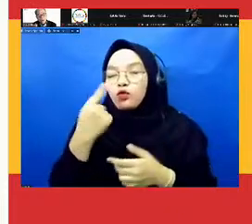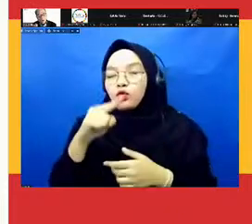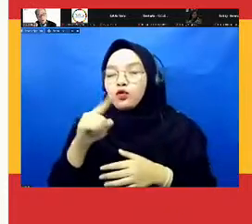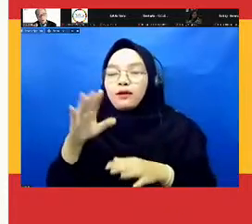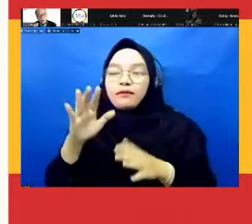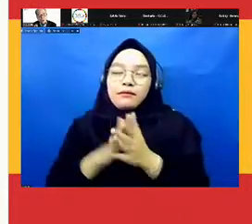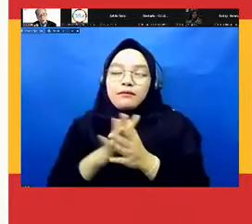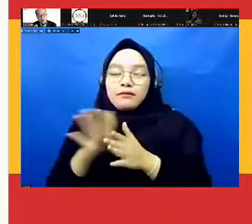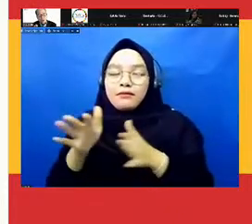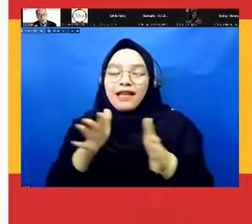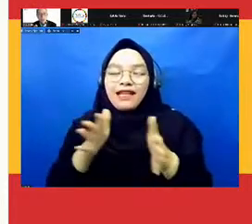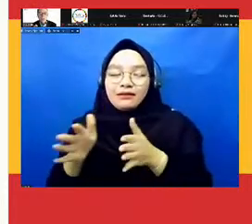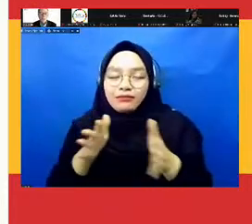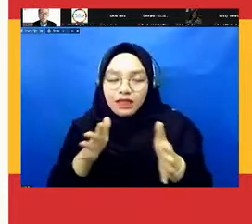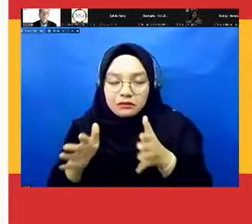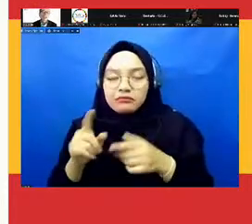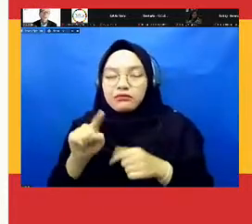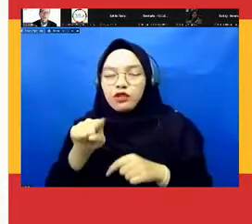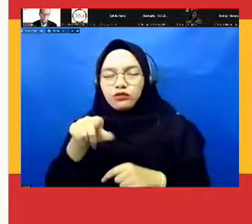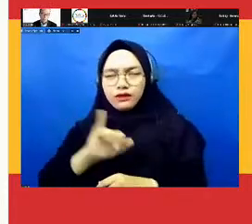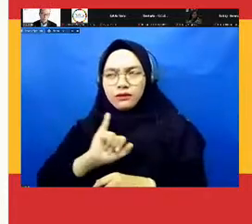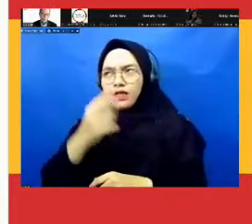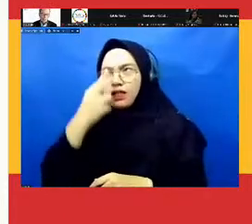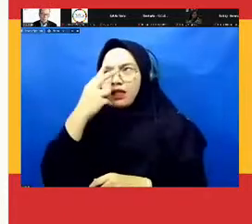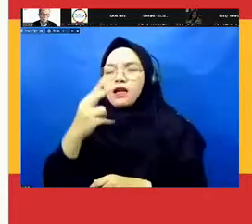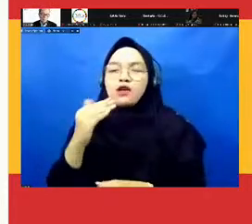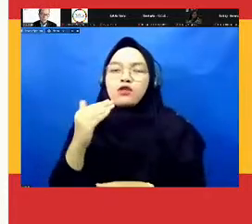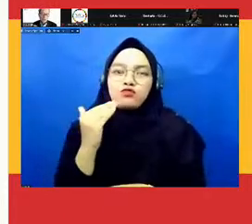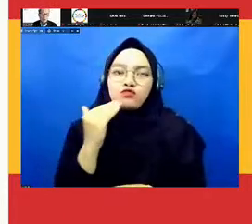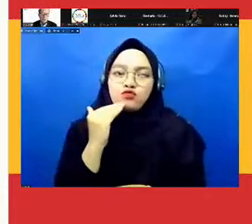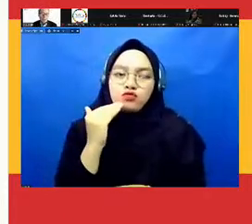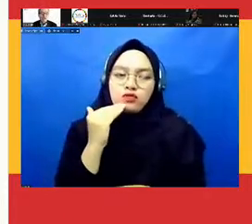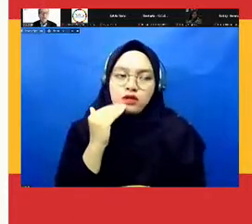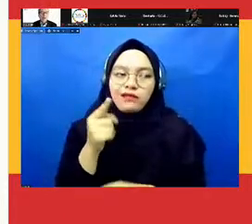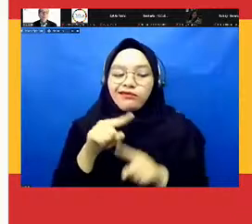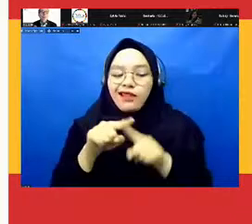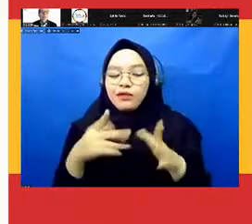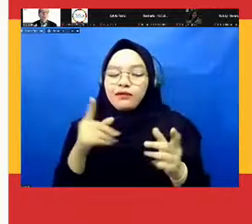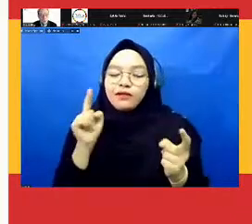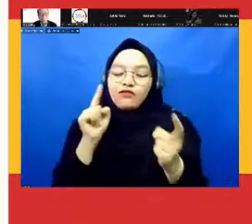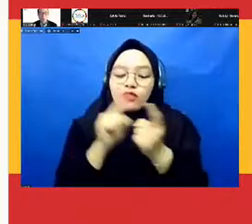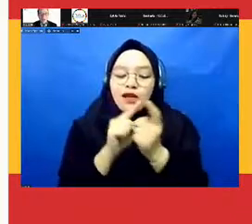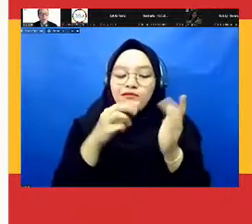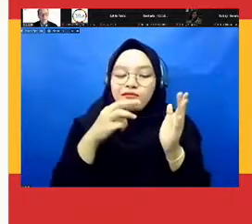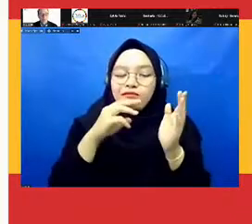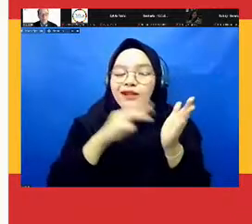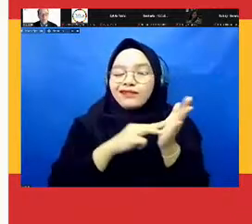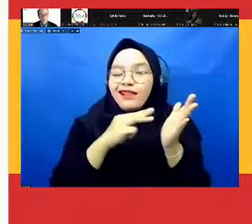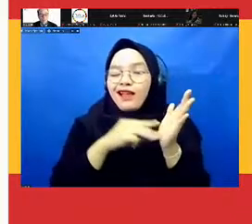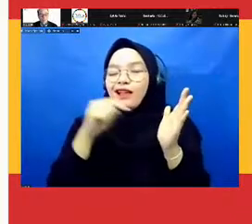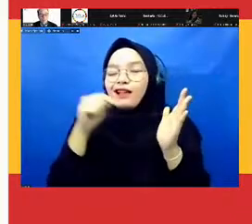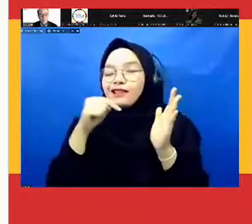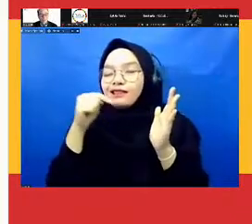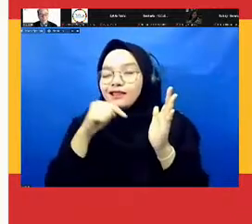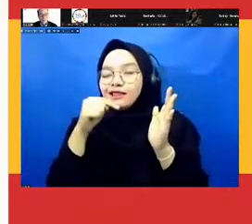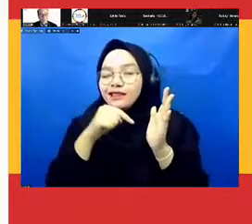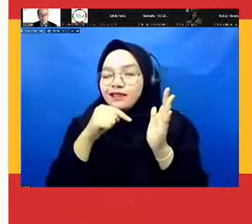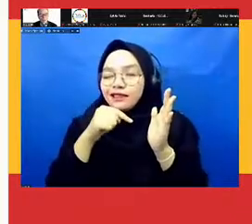the solutions to these challenges, I think the leadership, political leadership, is really important.